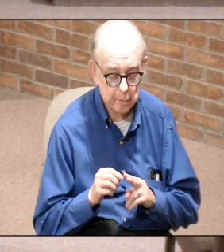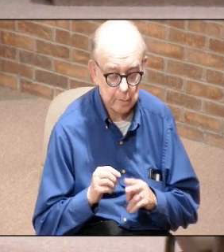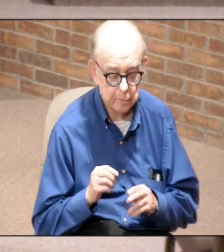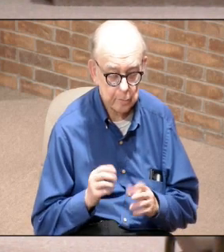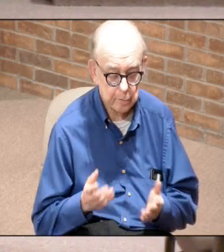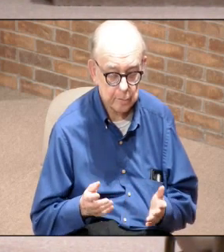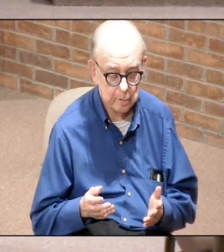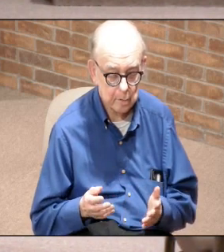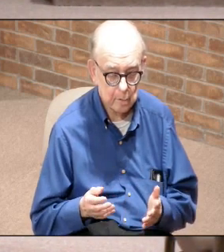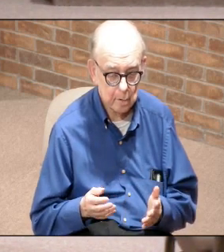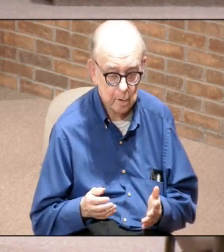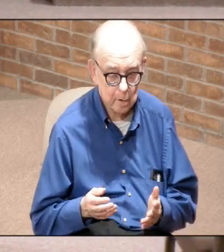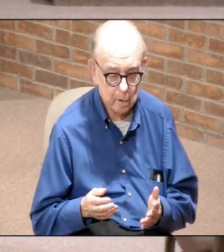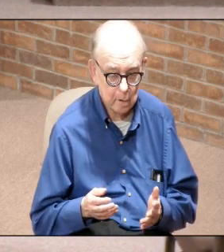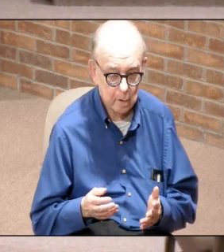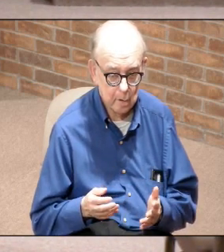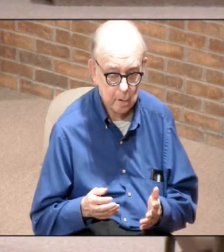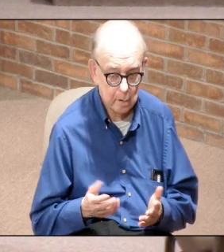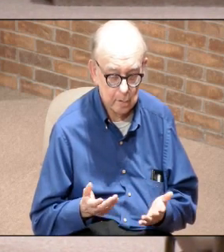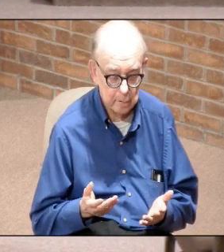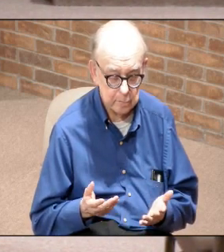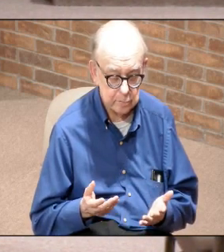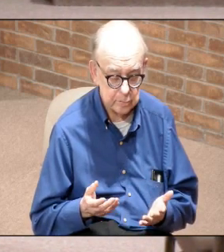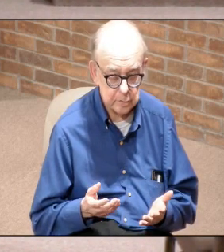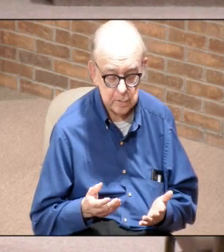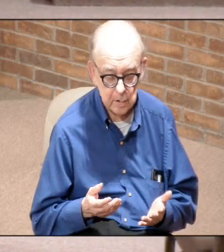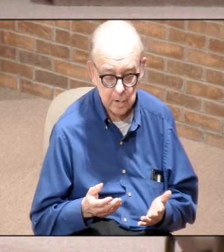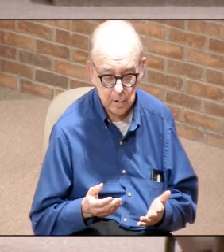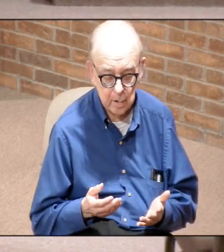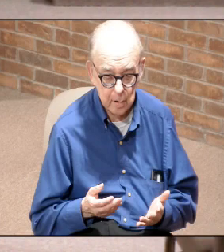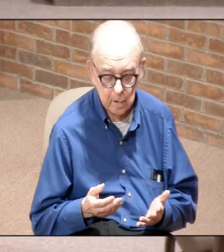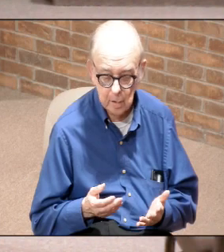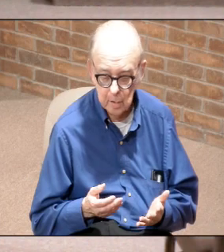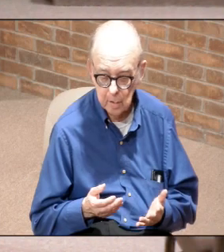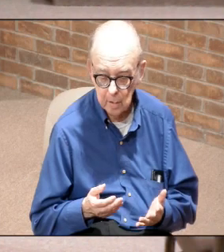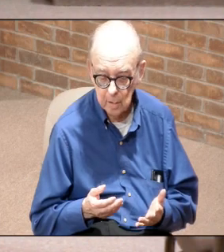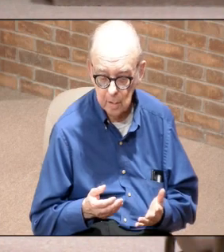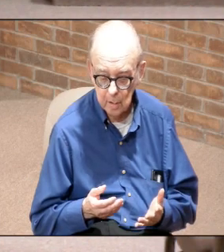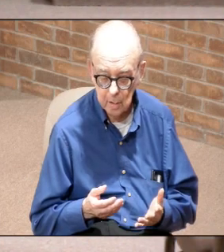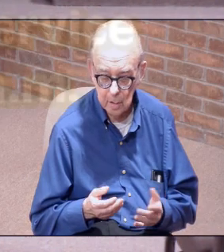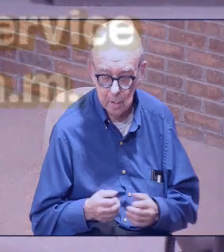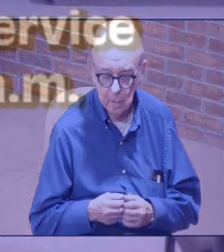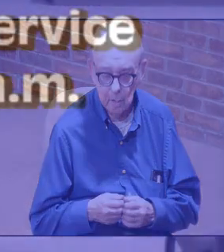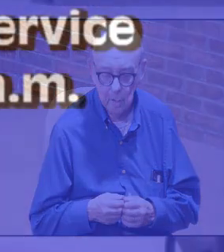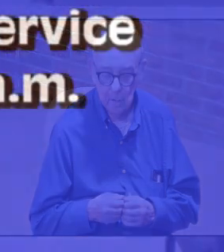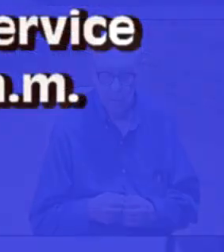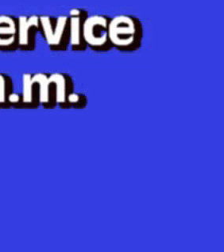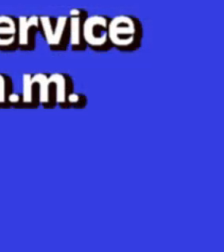But do we act like it? Or do we believe it?